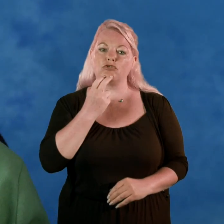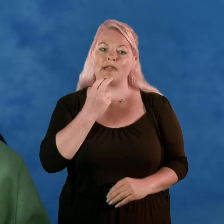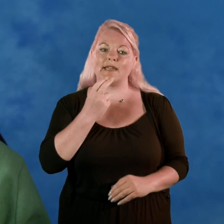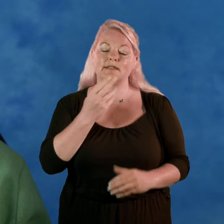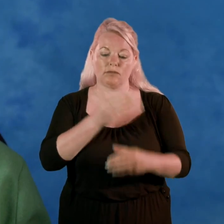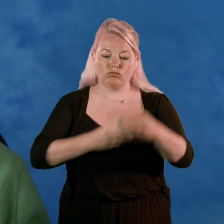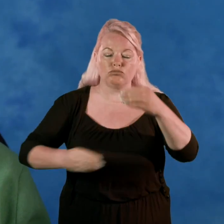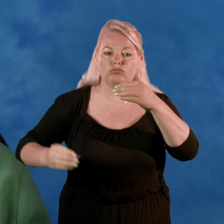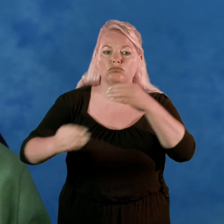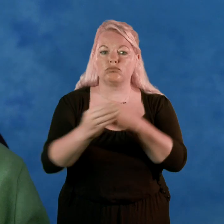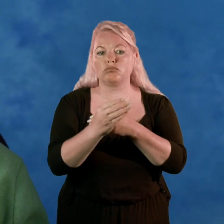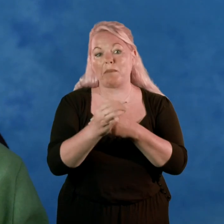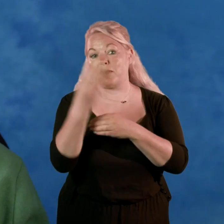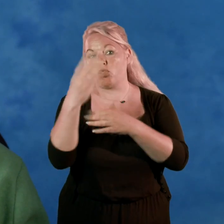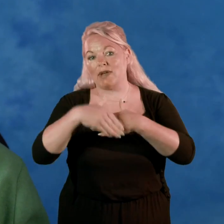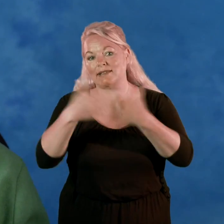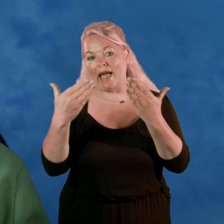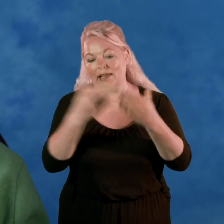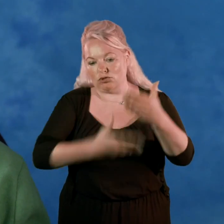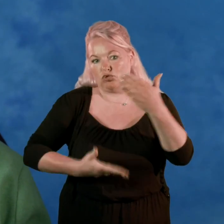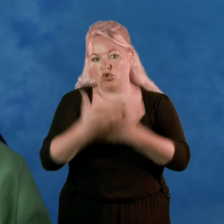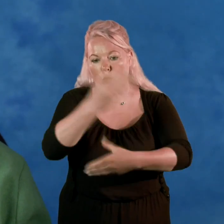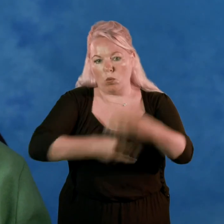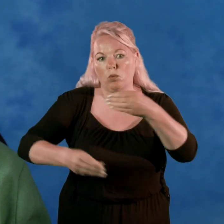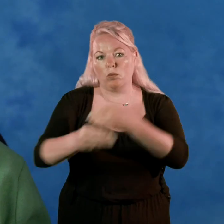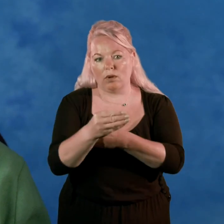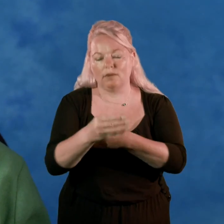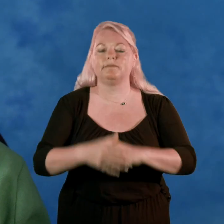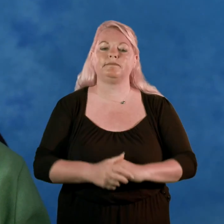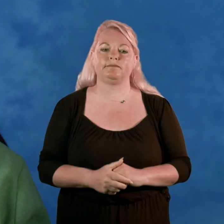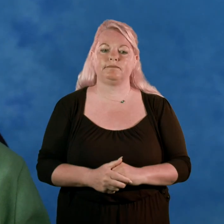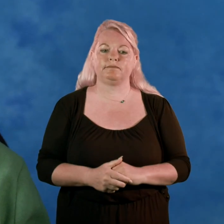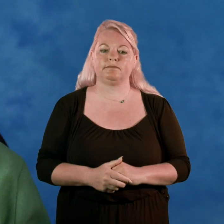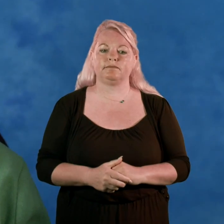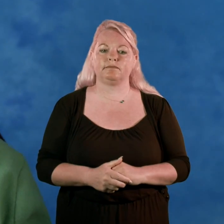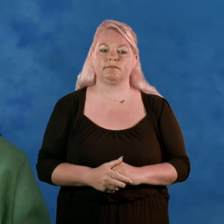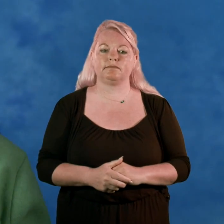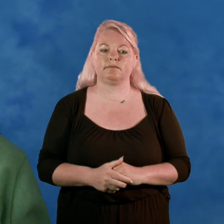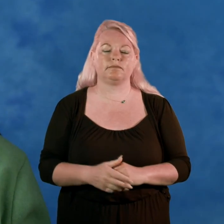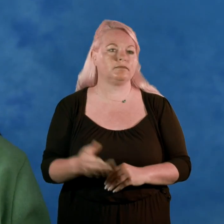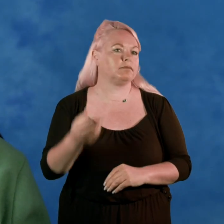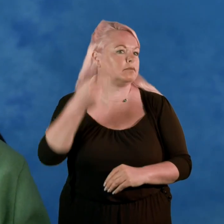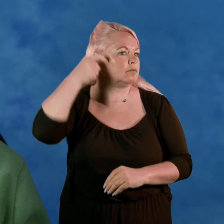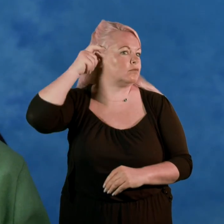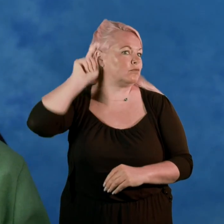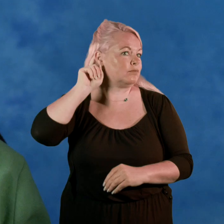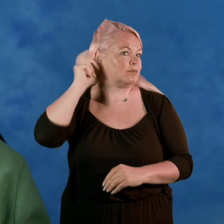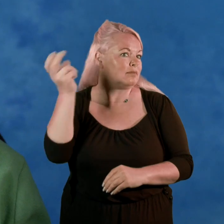batteries approximately every 3 days, and I just put it